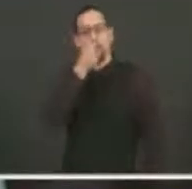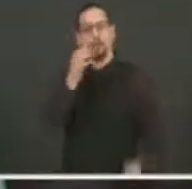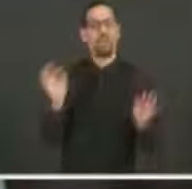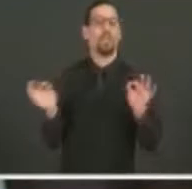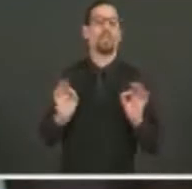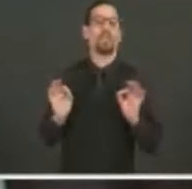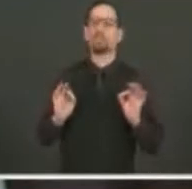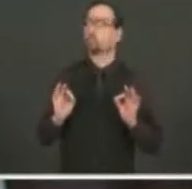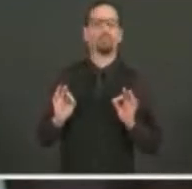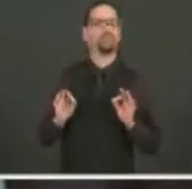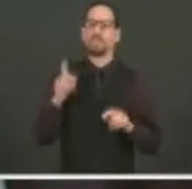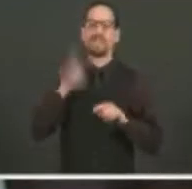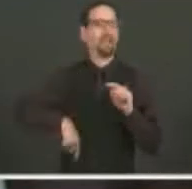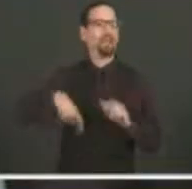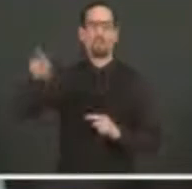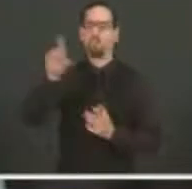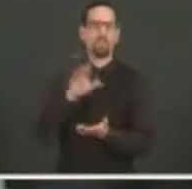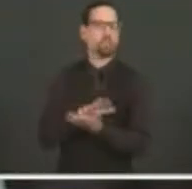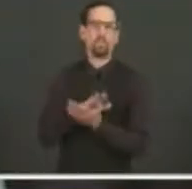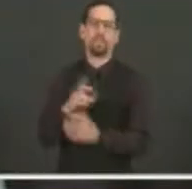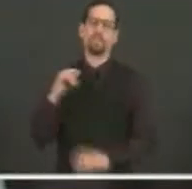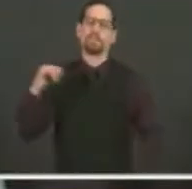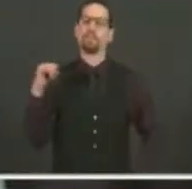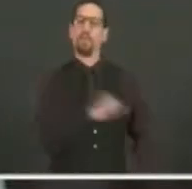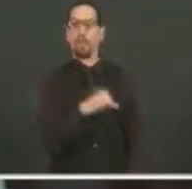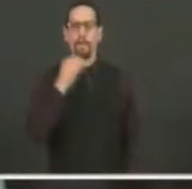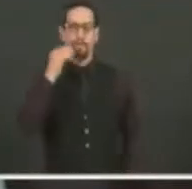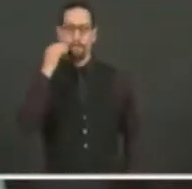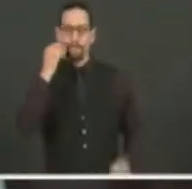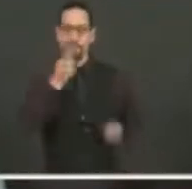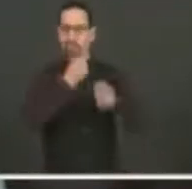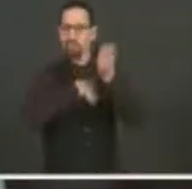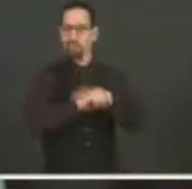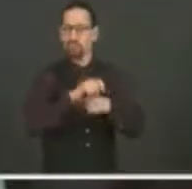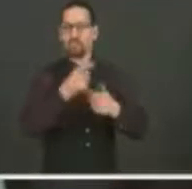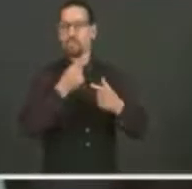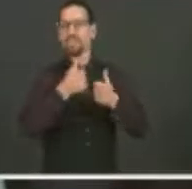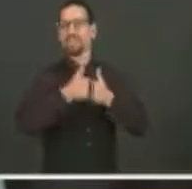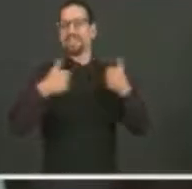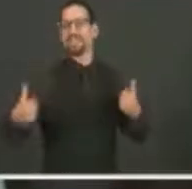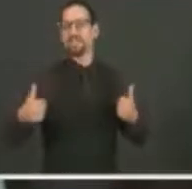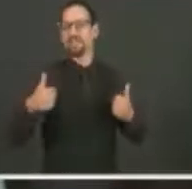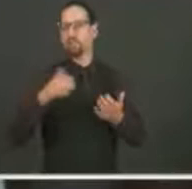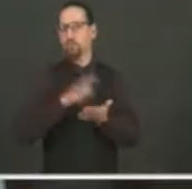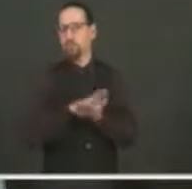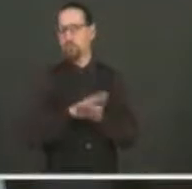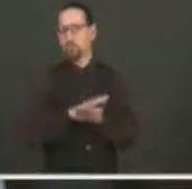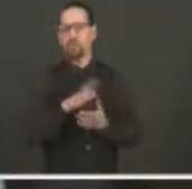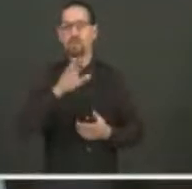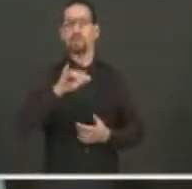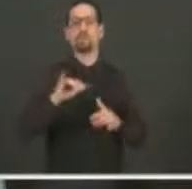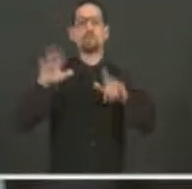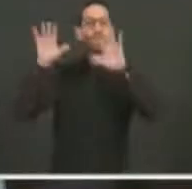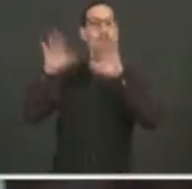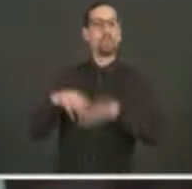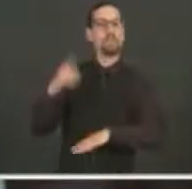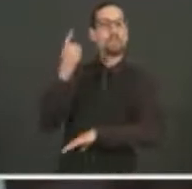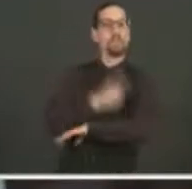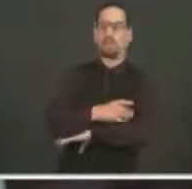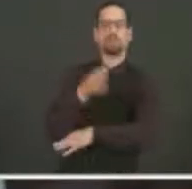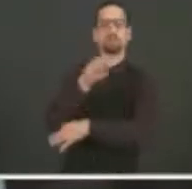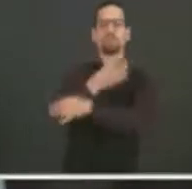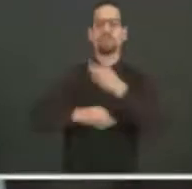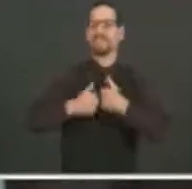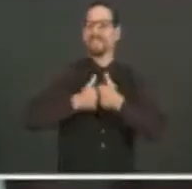and do distance learning. Snow days, stay at home and do distance learning. A mini outbreak at a school or an outbreak at a school is not